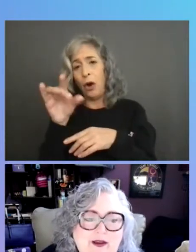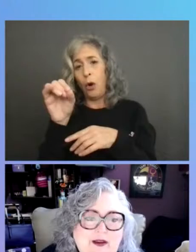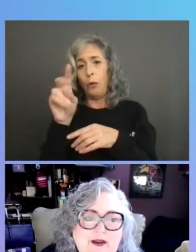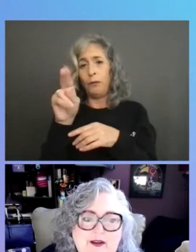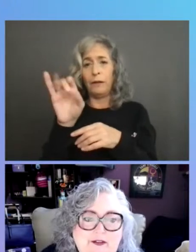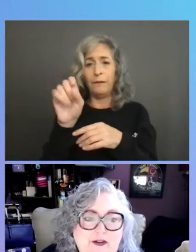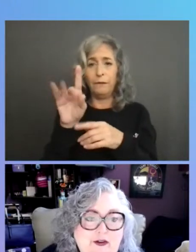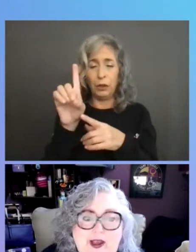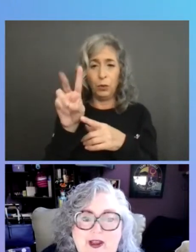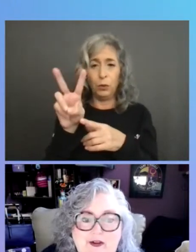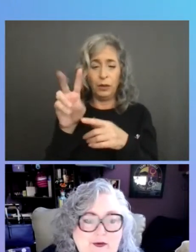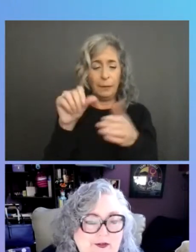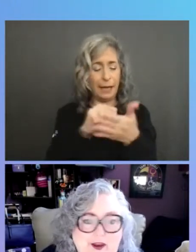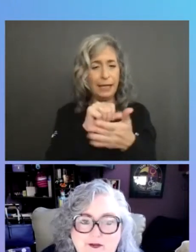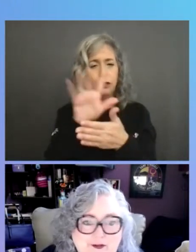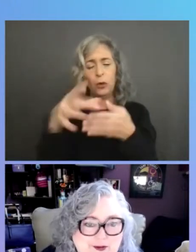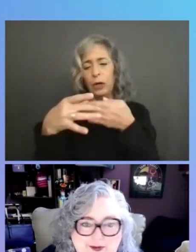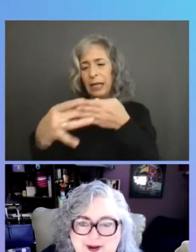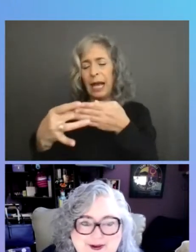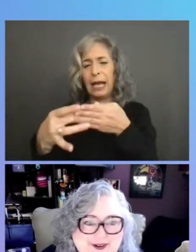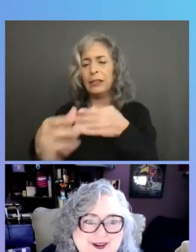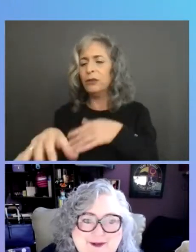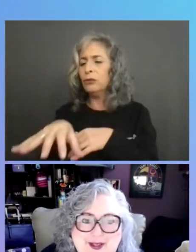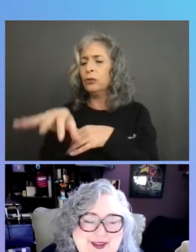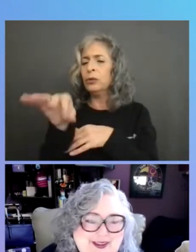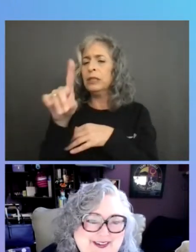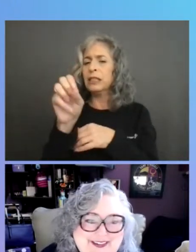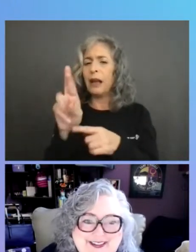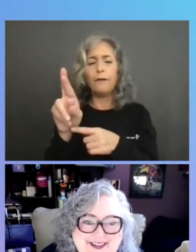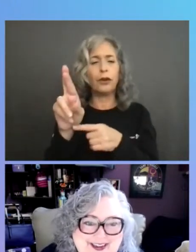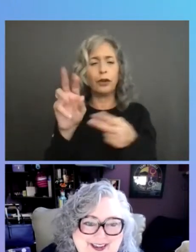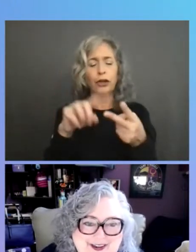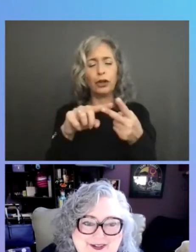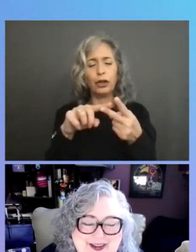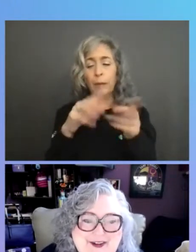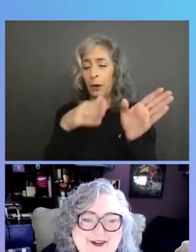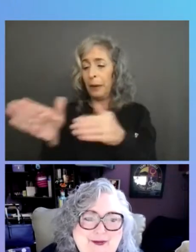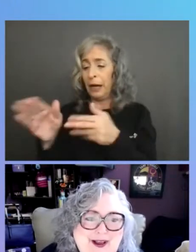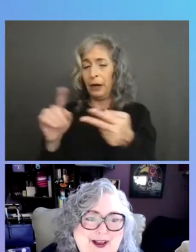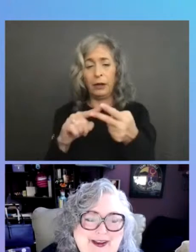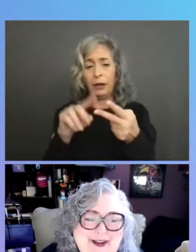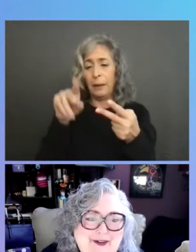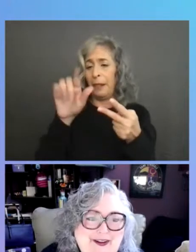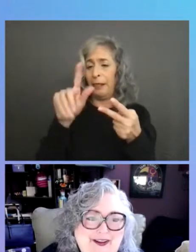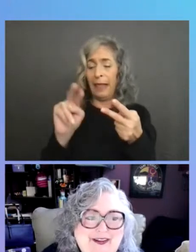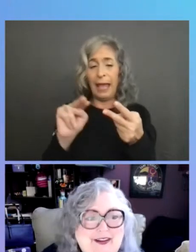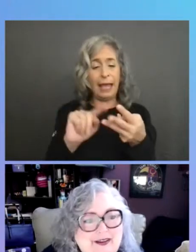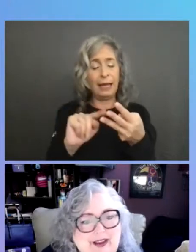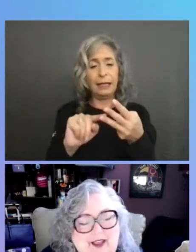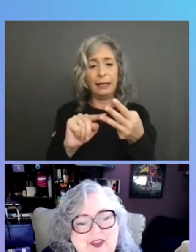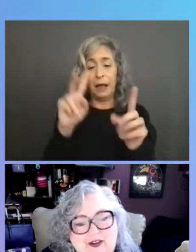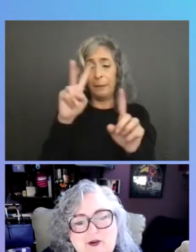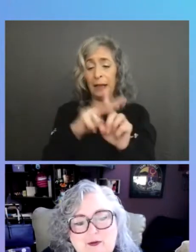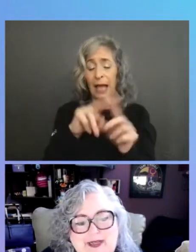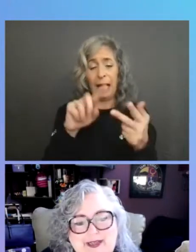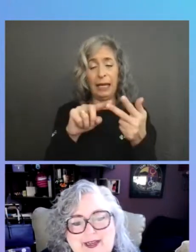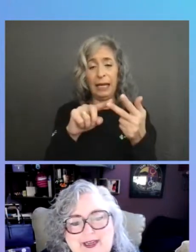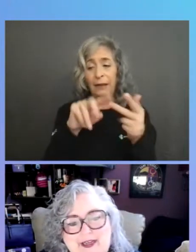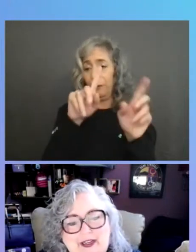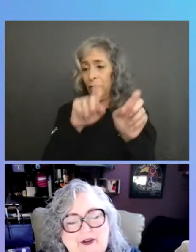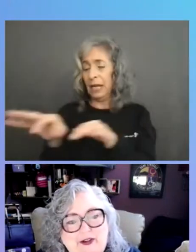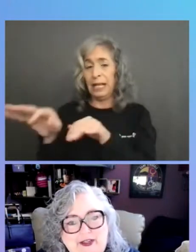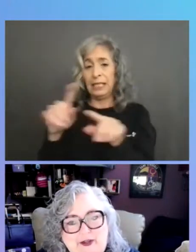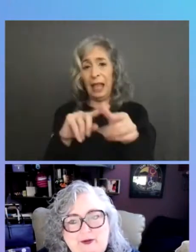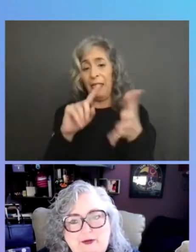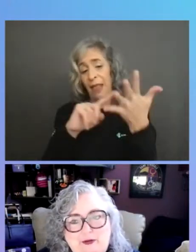that link, is your guide to discover, prepare, plan, take your apply, take your test, and then do your